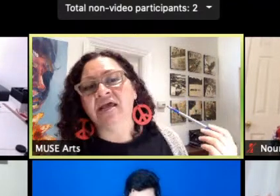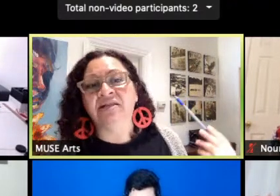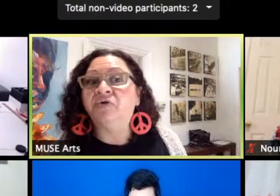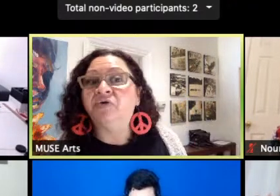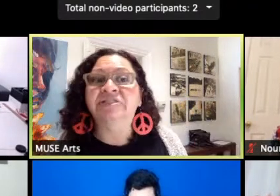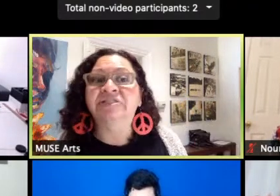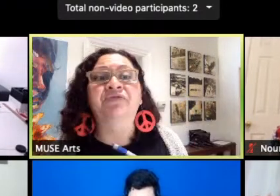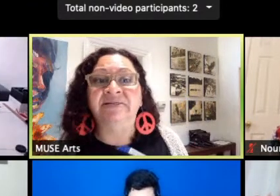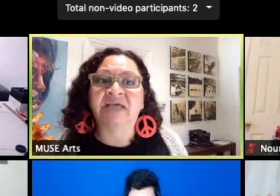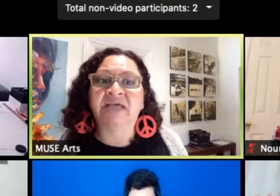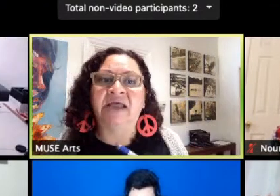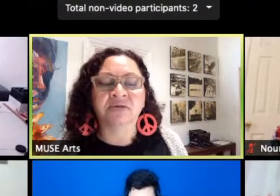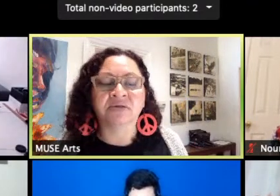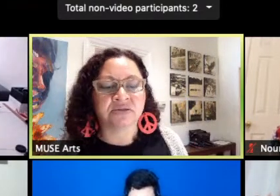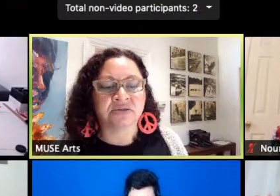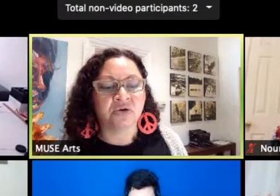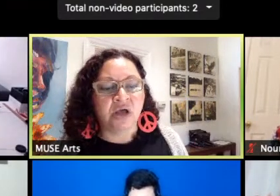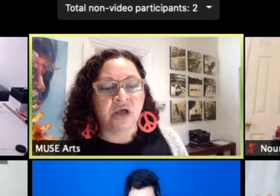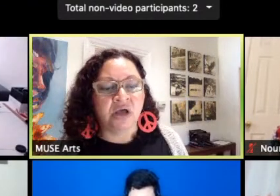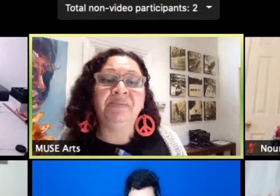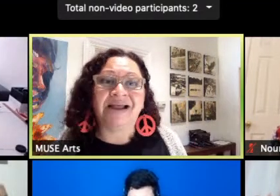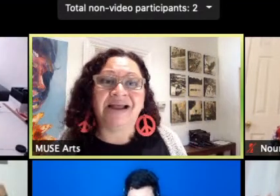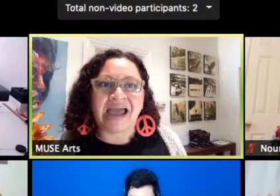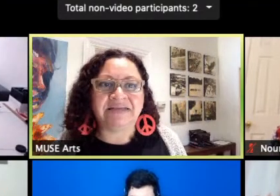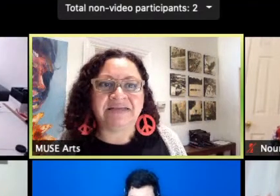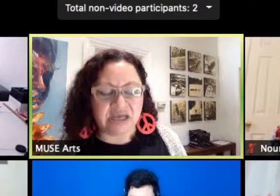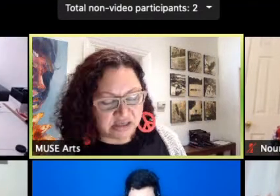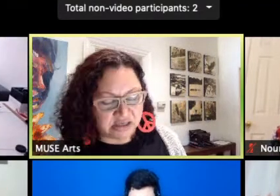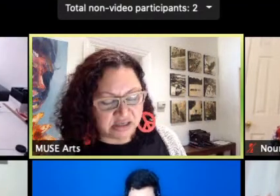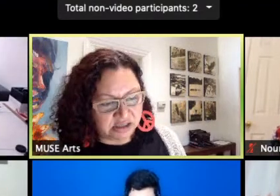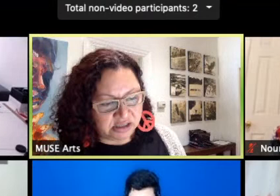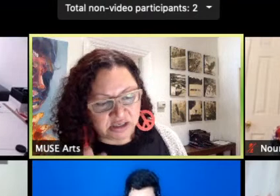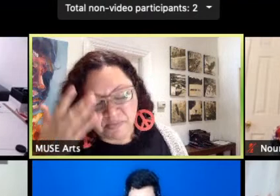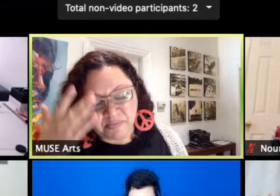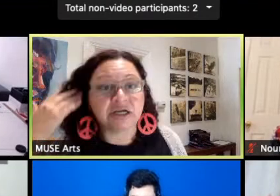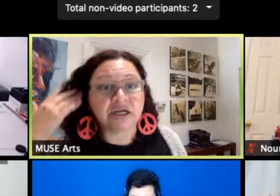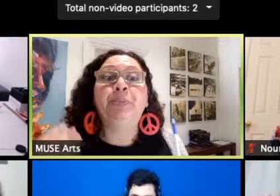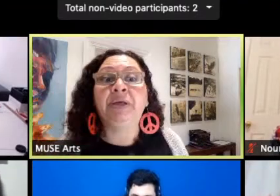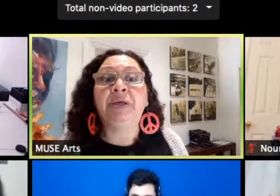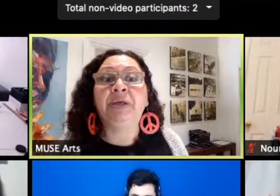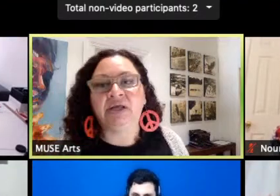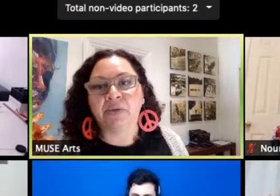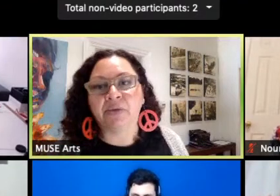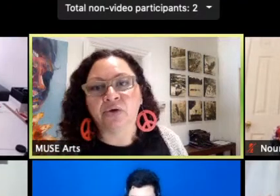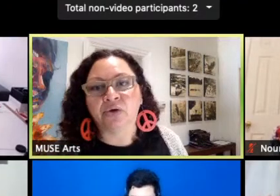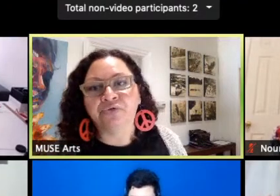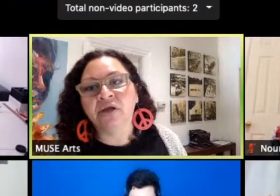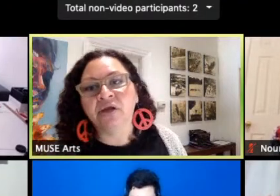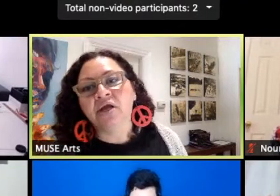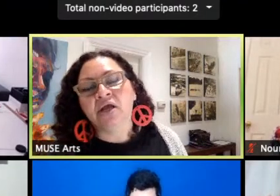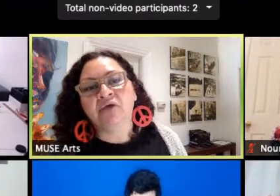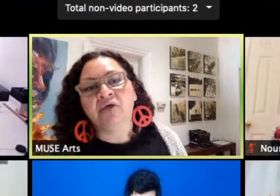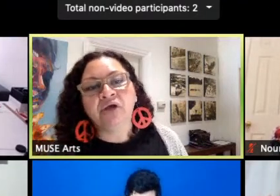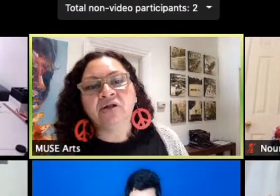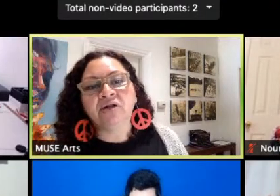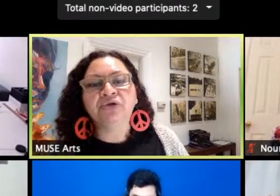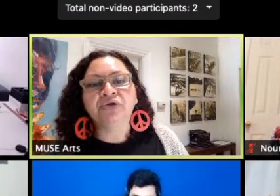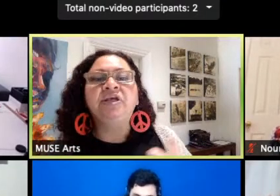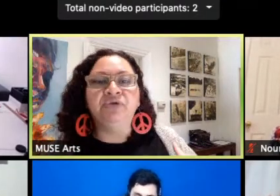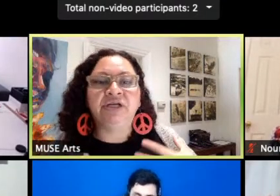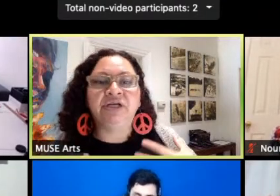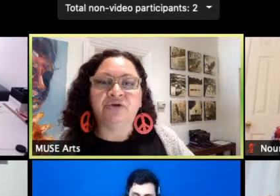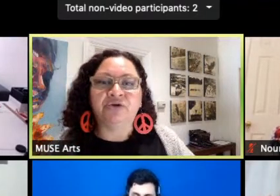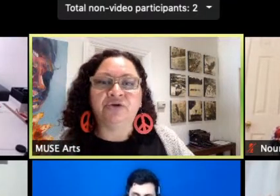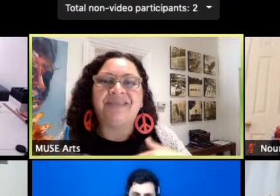state that also criminalize and massacre people in our country. We also deal with the